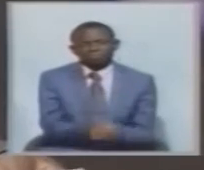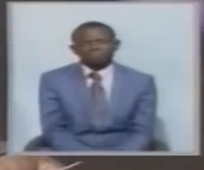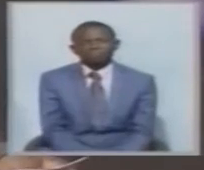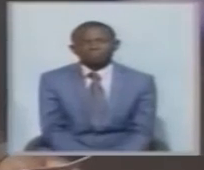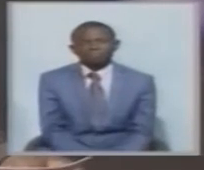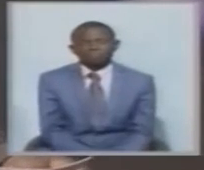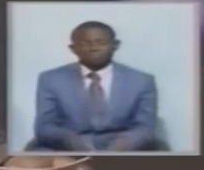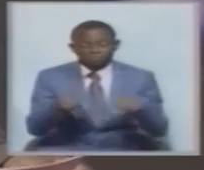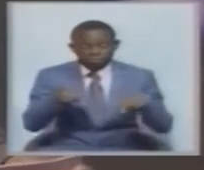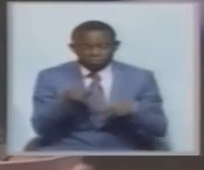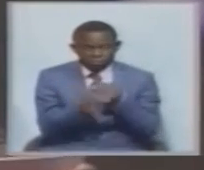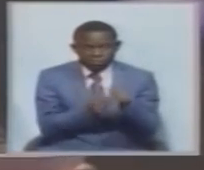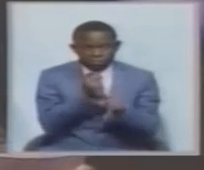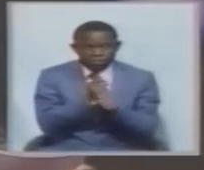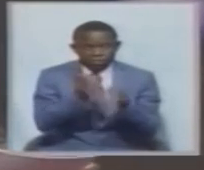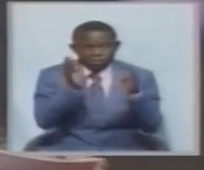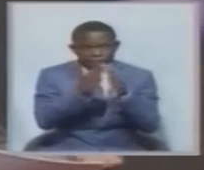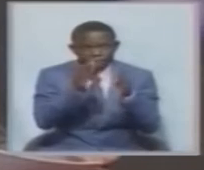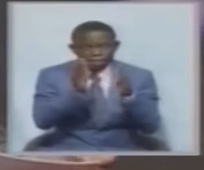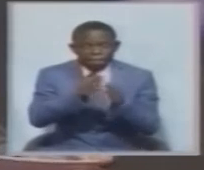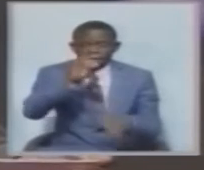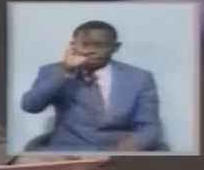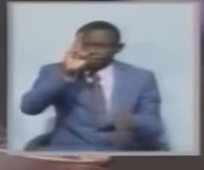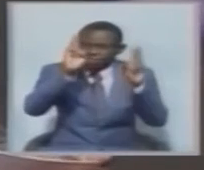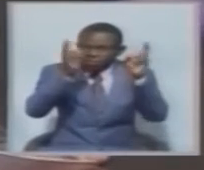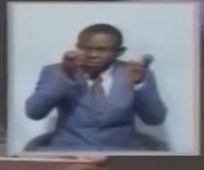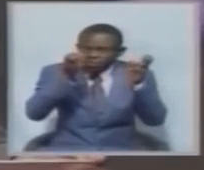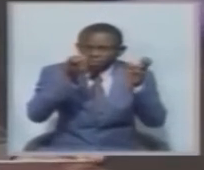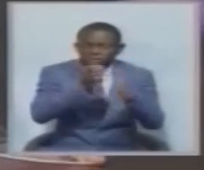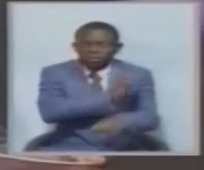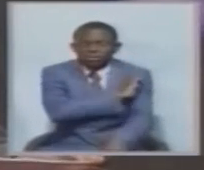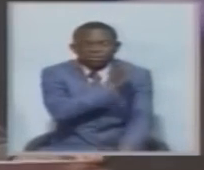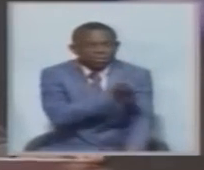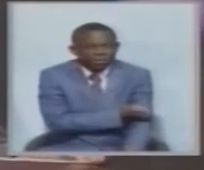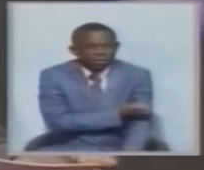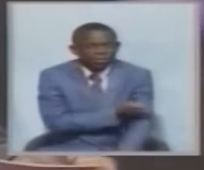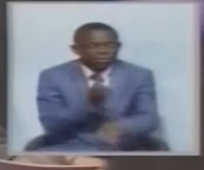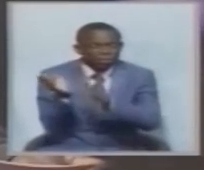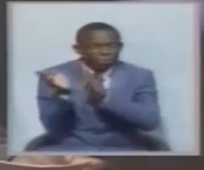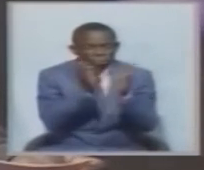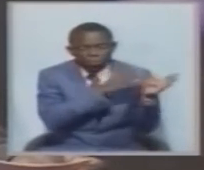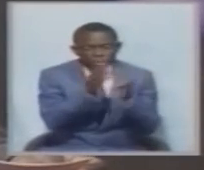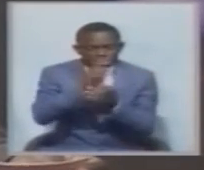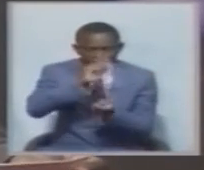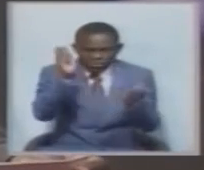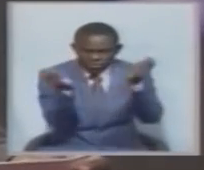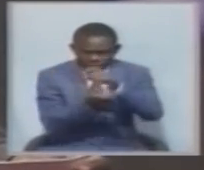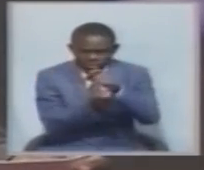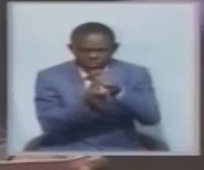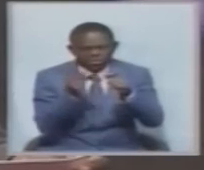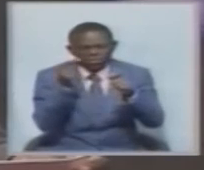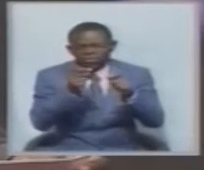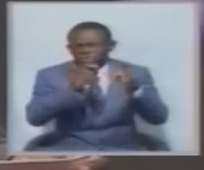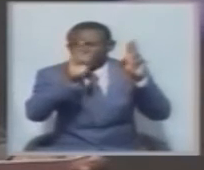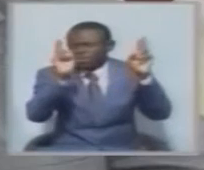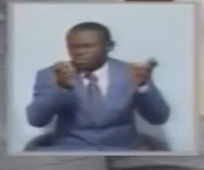meetings as energy and climate change. How relevant is this to the Zambian scenario?